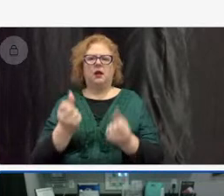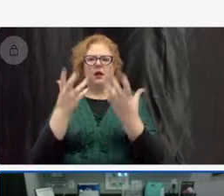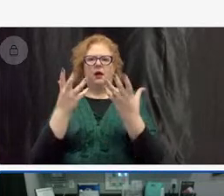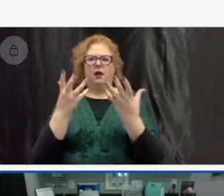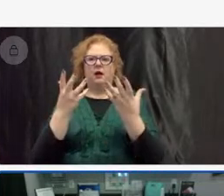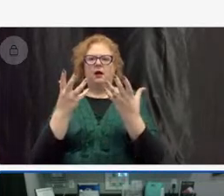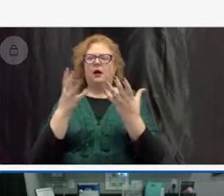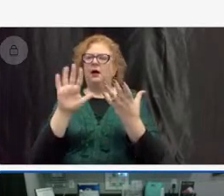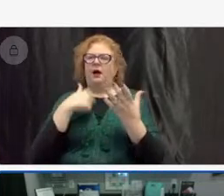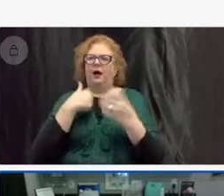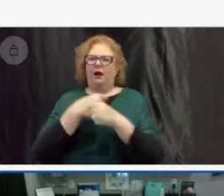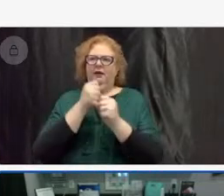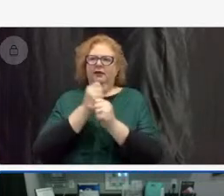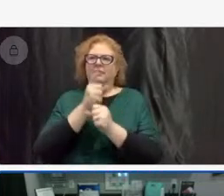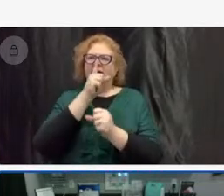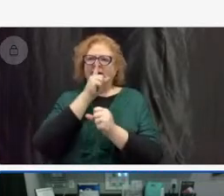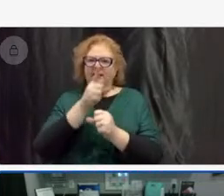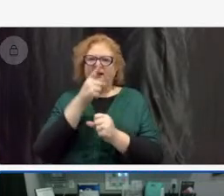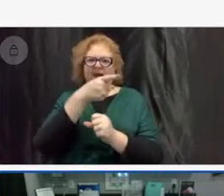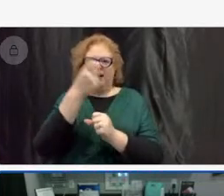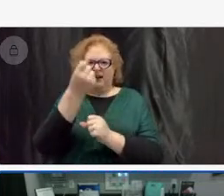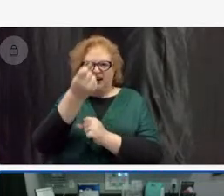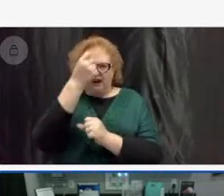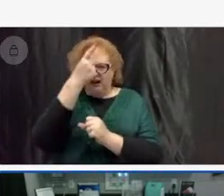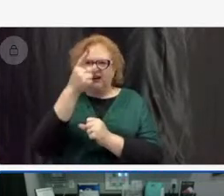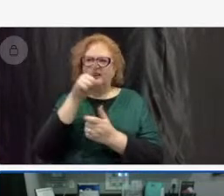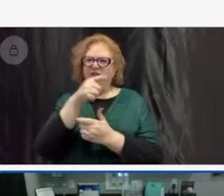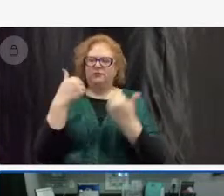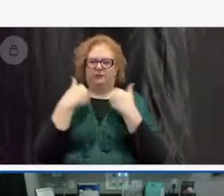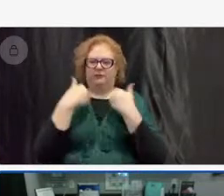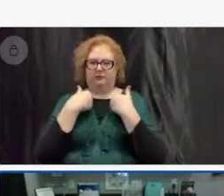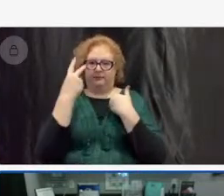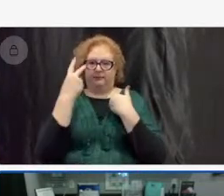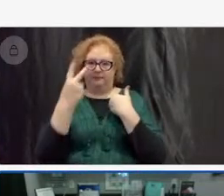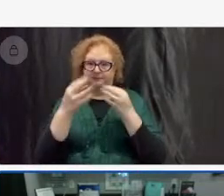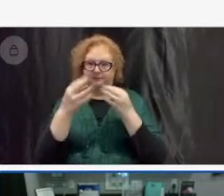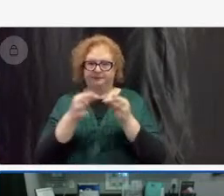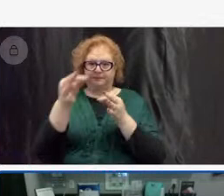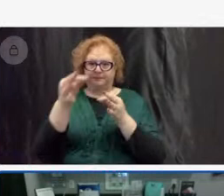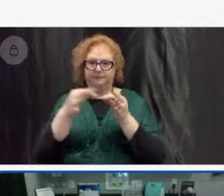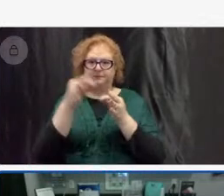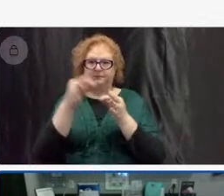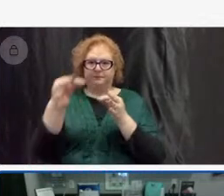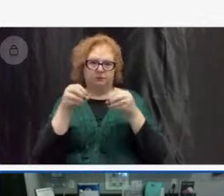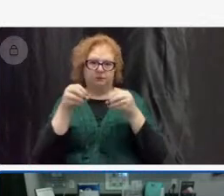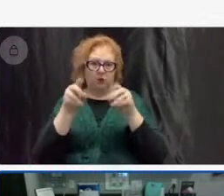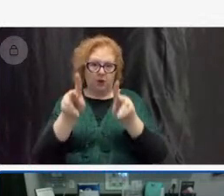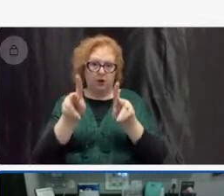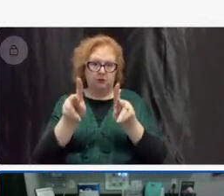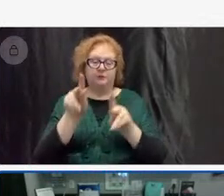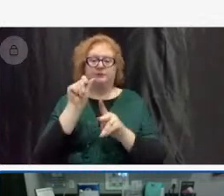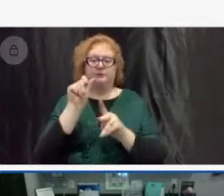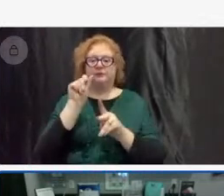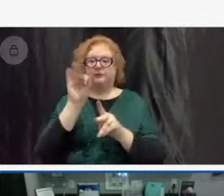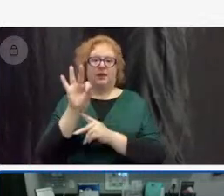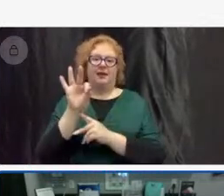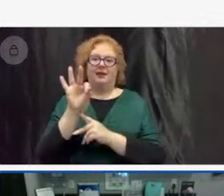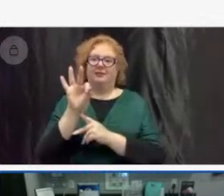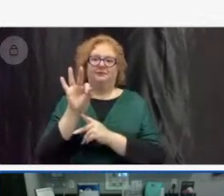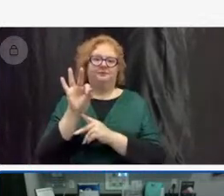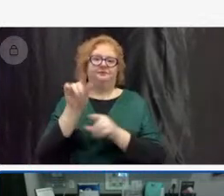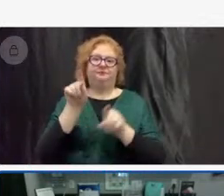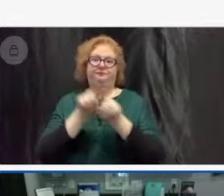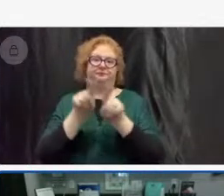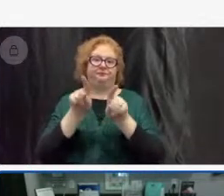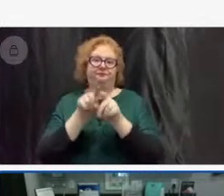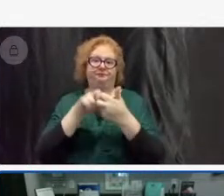to make sure that they understand do you get 2 deferrals? And if we have this problem